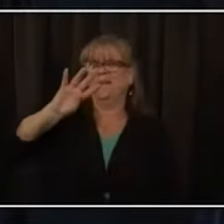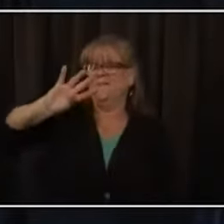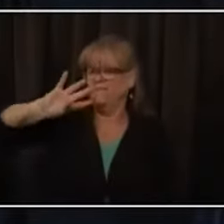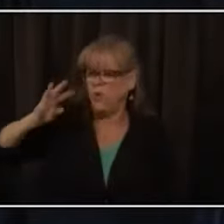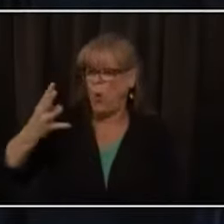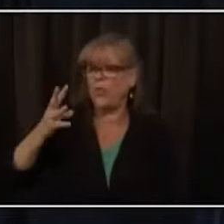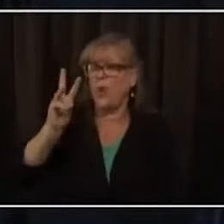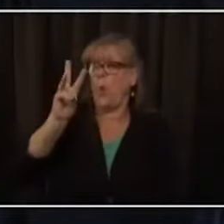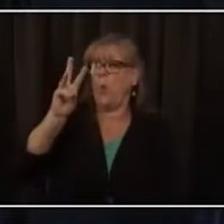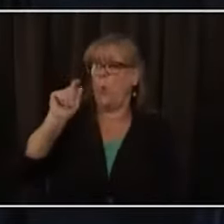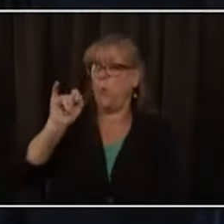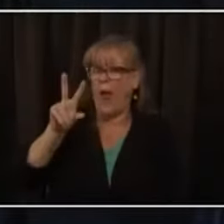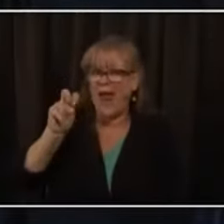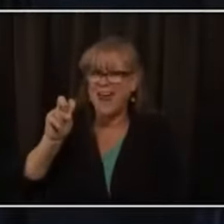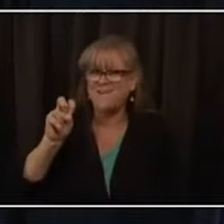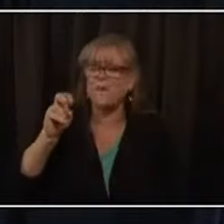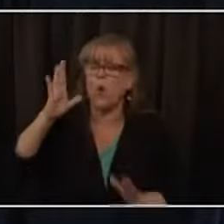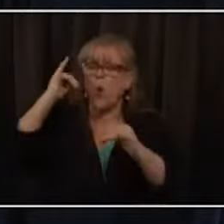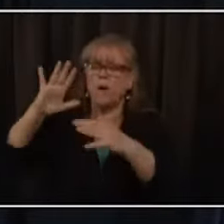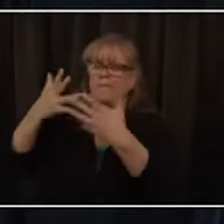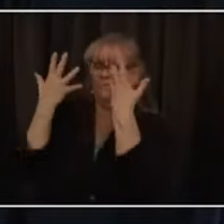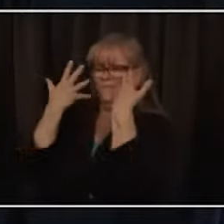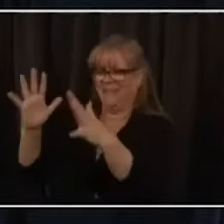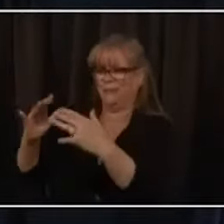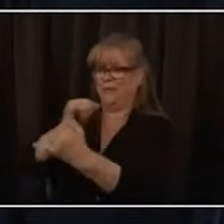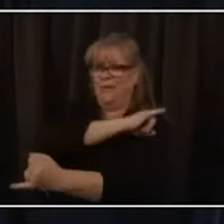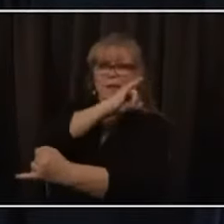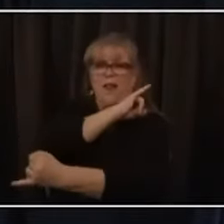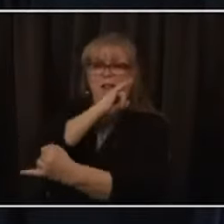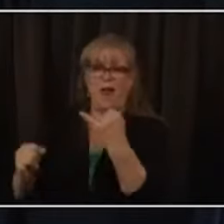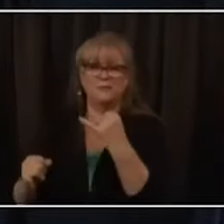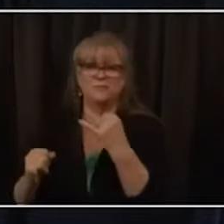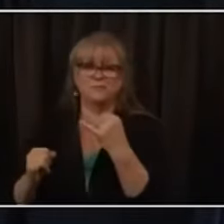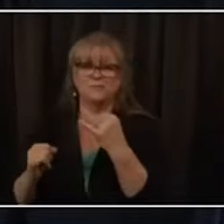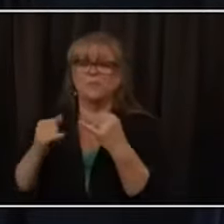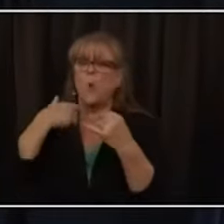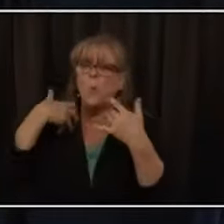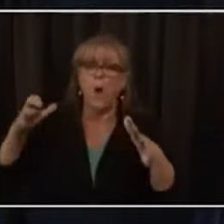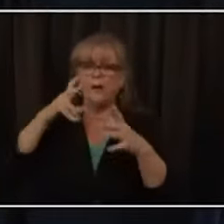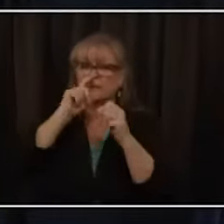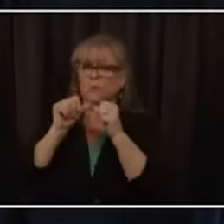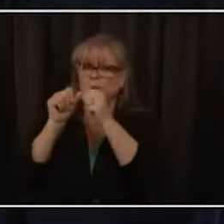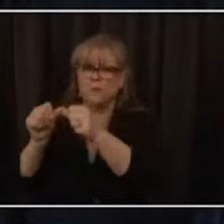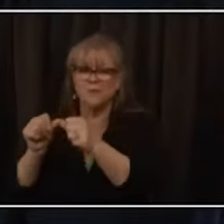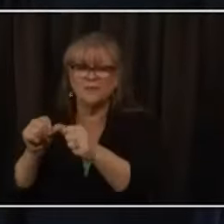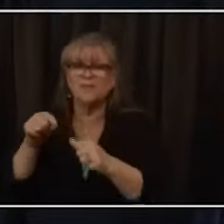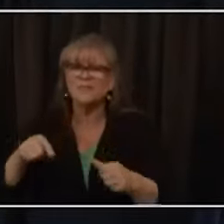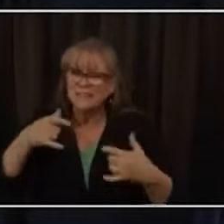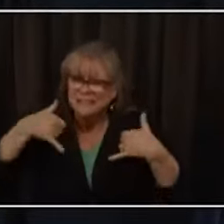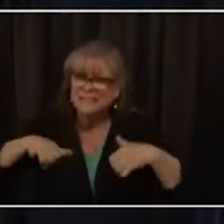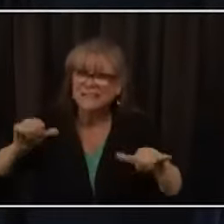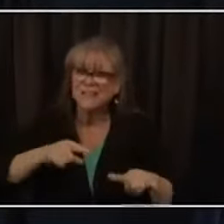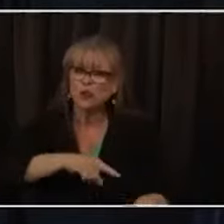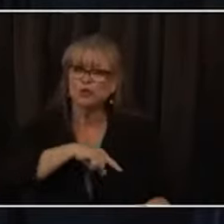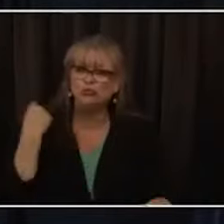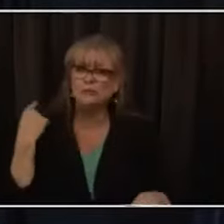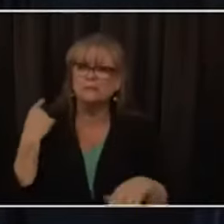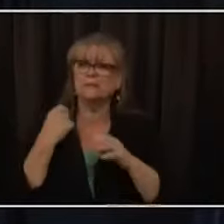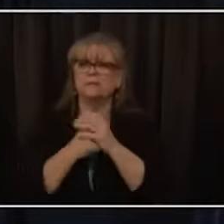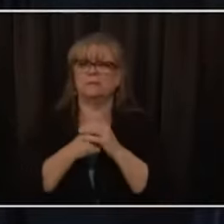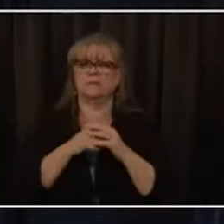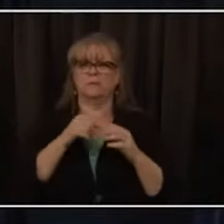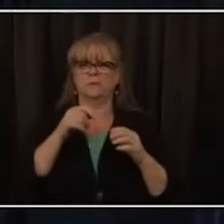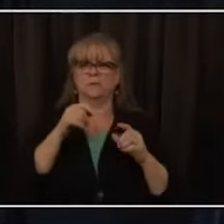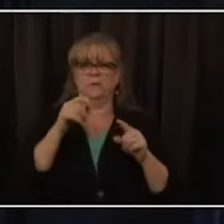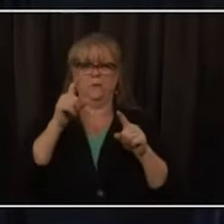as deadly as the previous waves. However, it is still a risk to you. The risk to you of getting COVID is